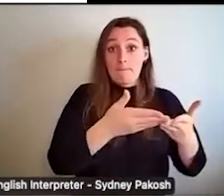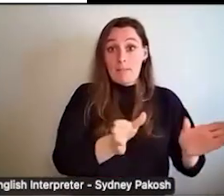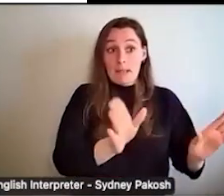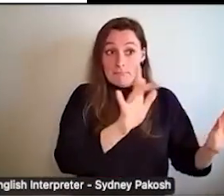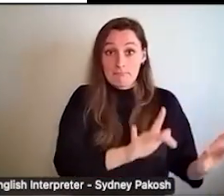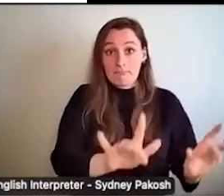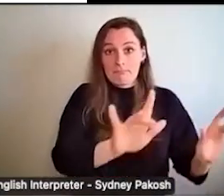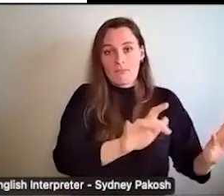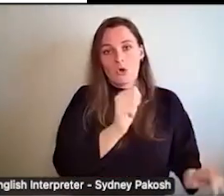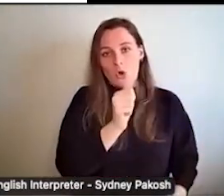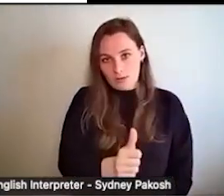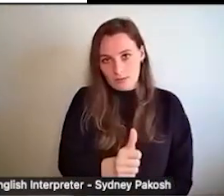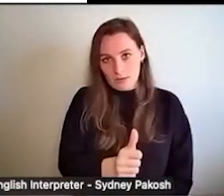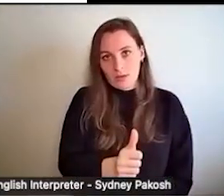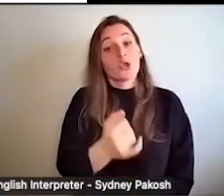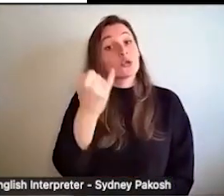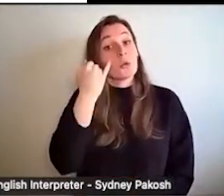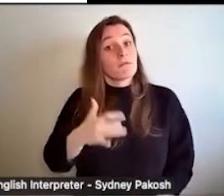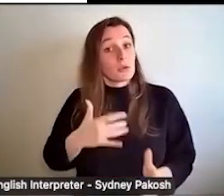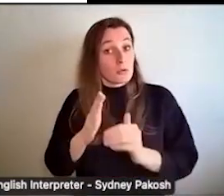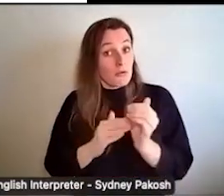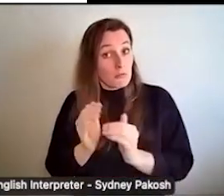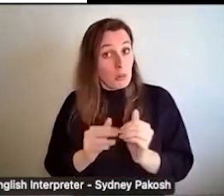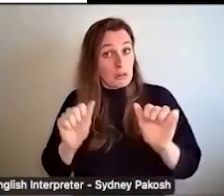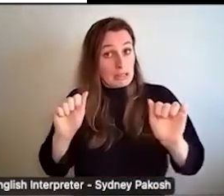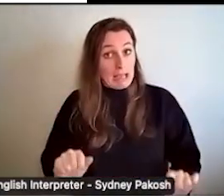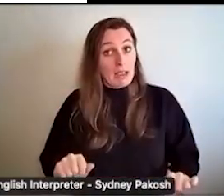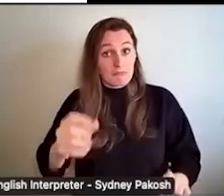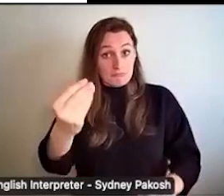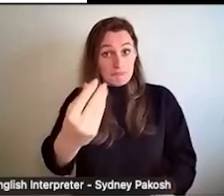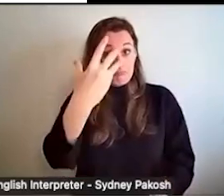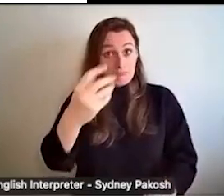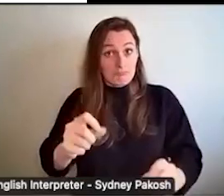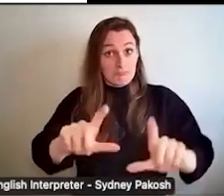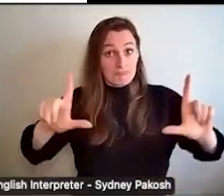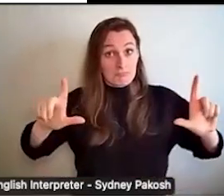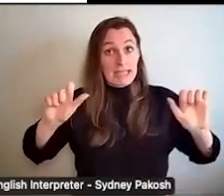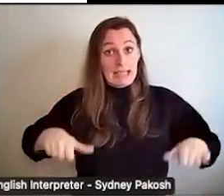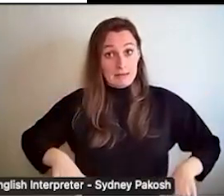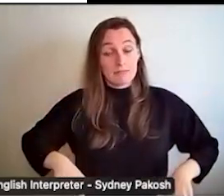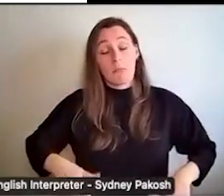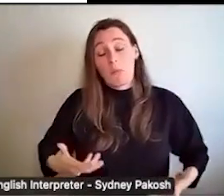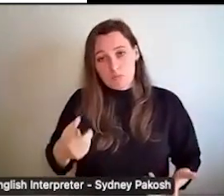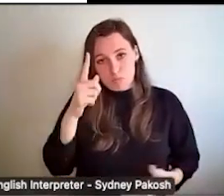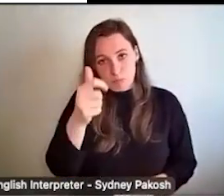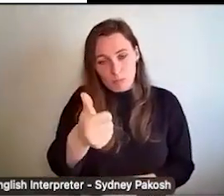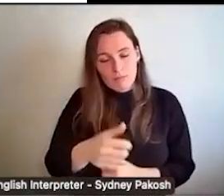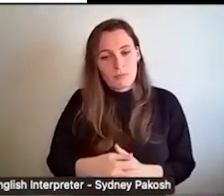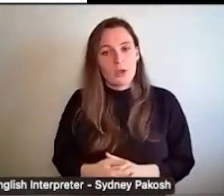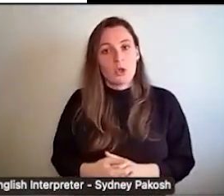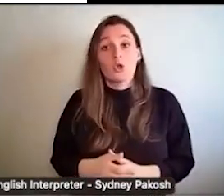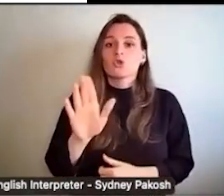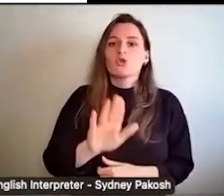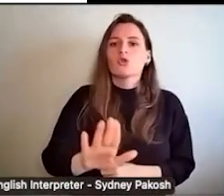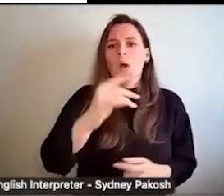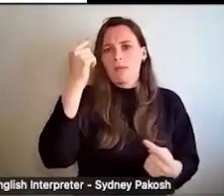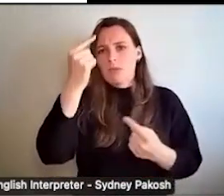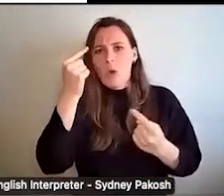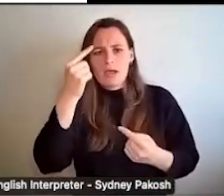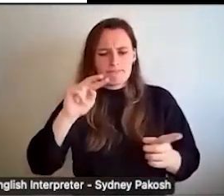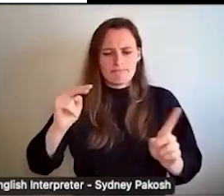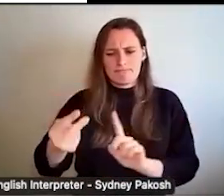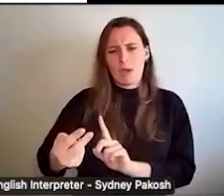off as per your comfort level. We, of course, encourage you to share your thoughts and perspectives with us today on our